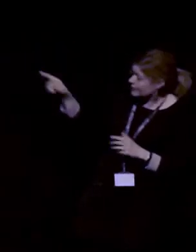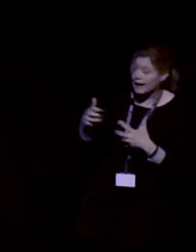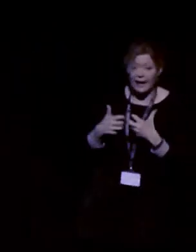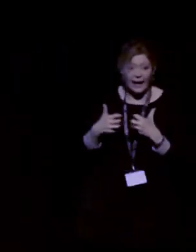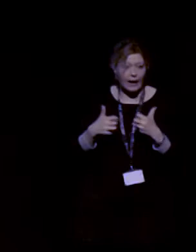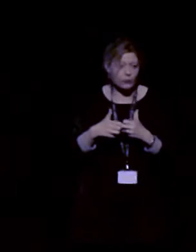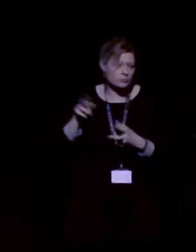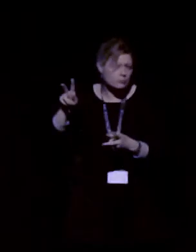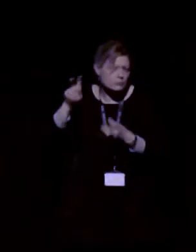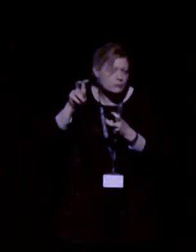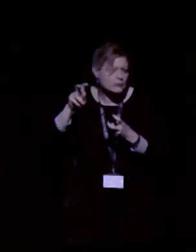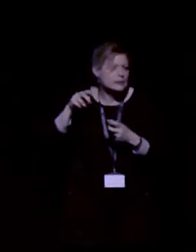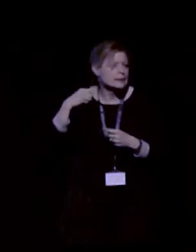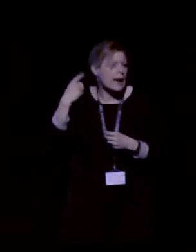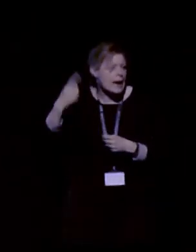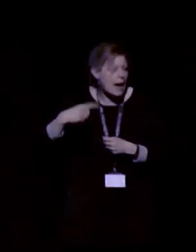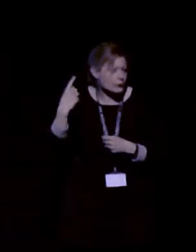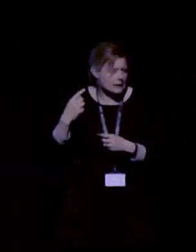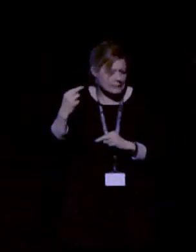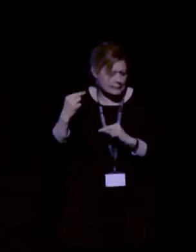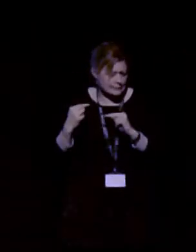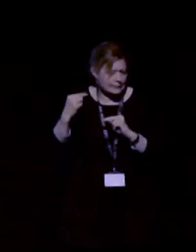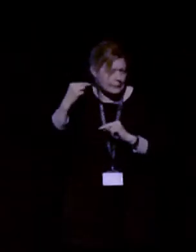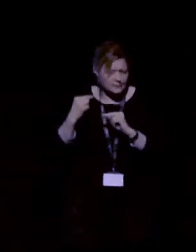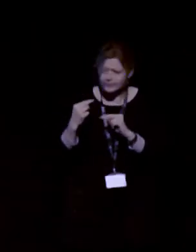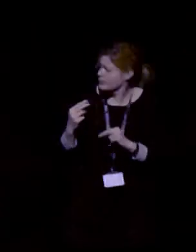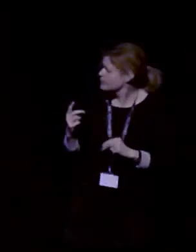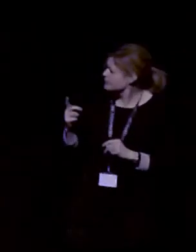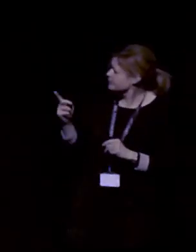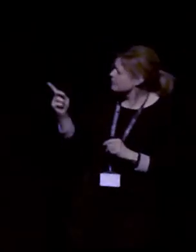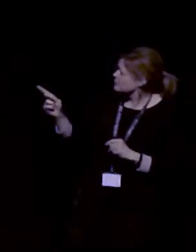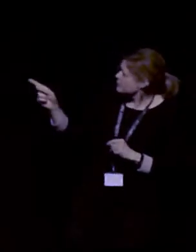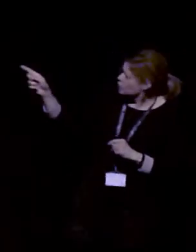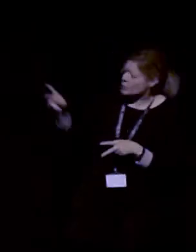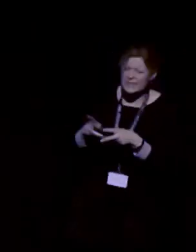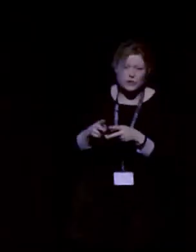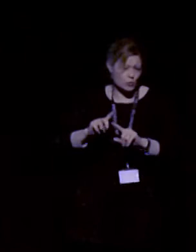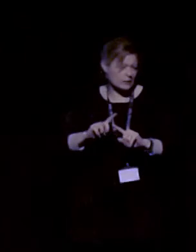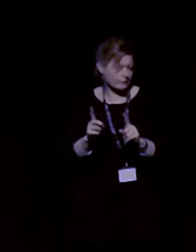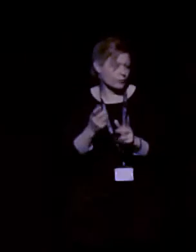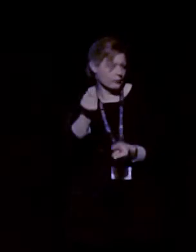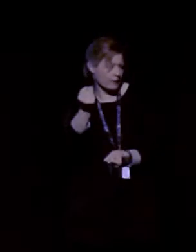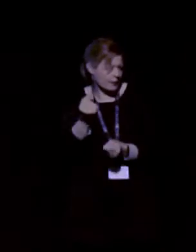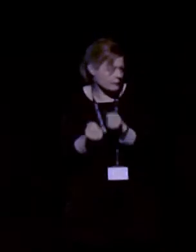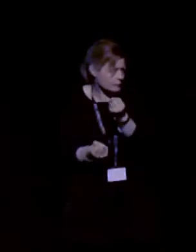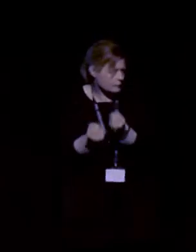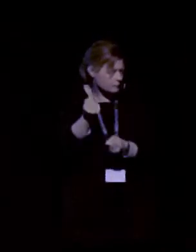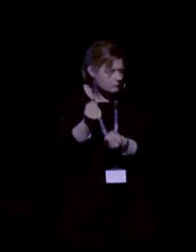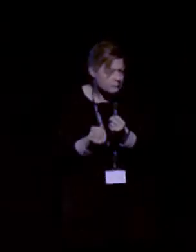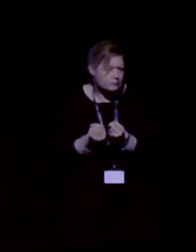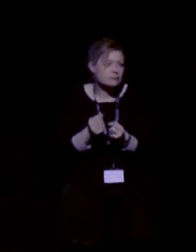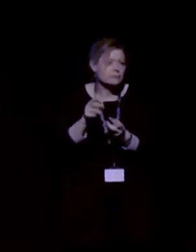These are different categories. What they did was to measure the sound level you needed to get the judgment very soft,